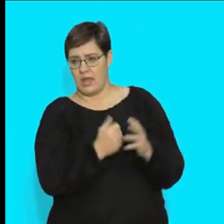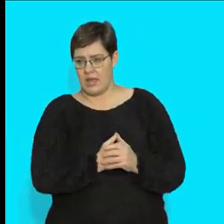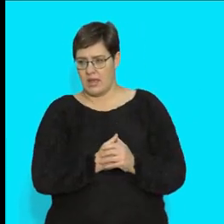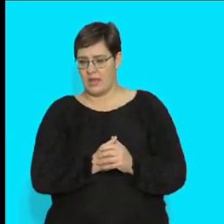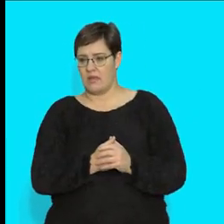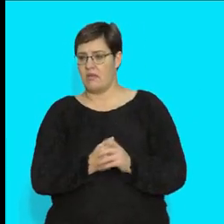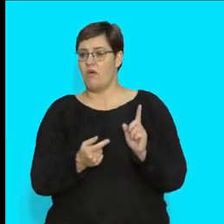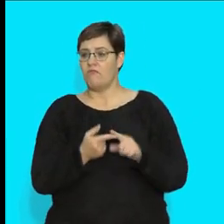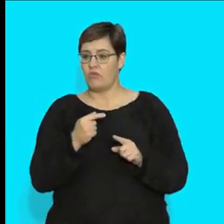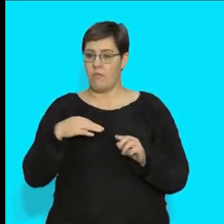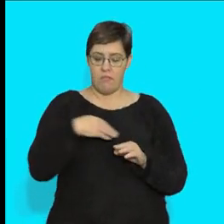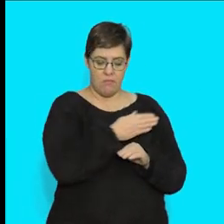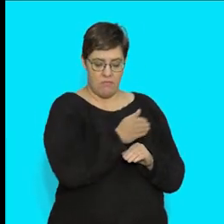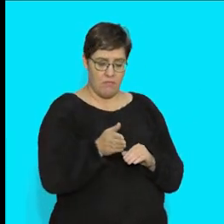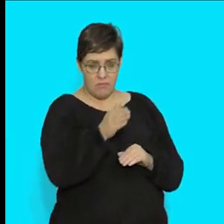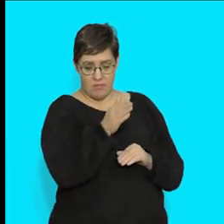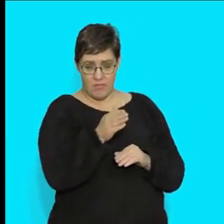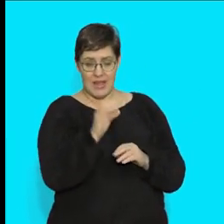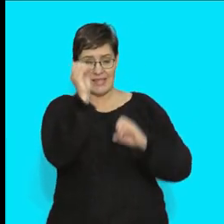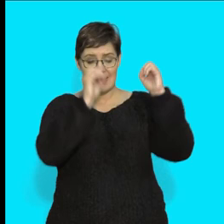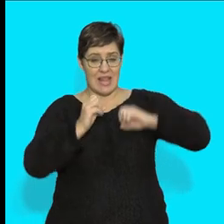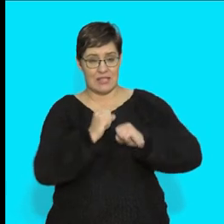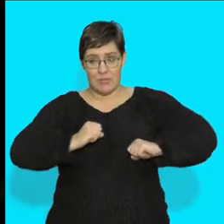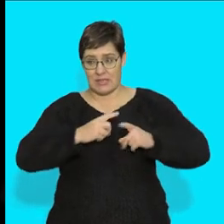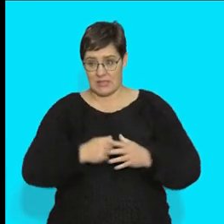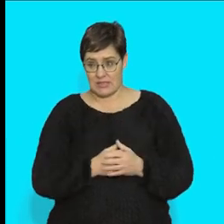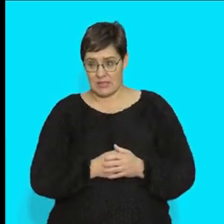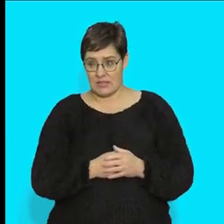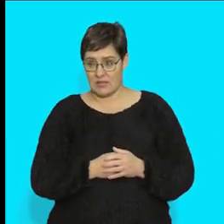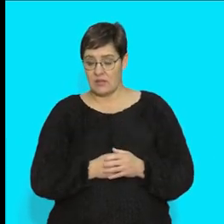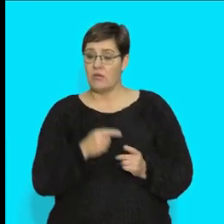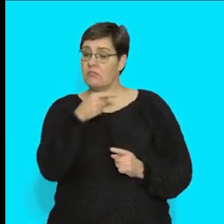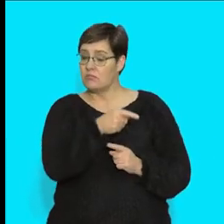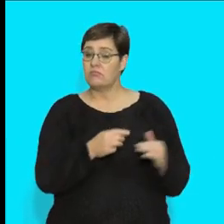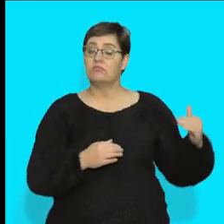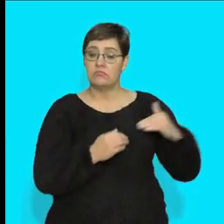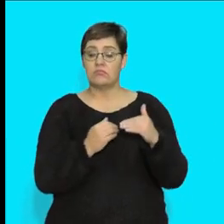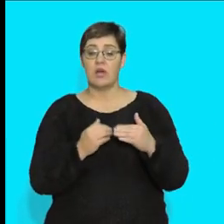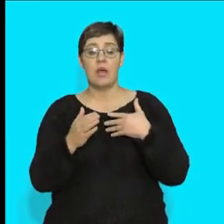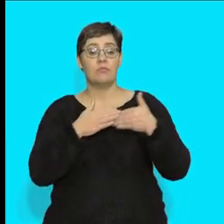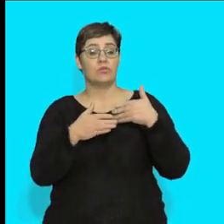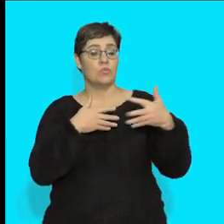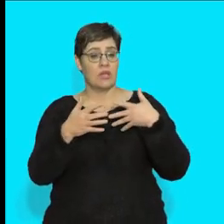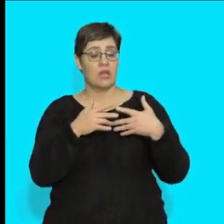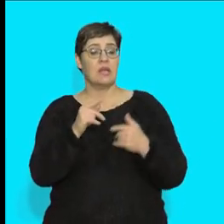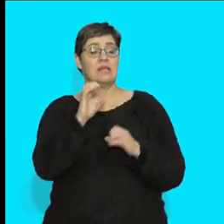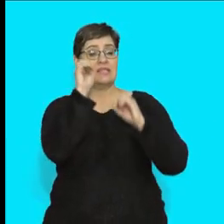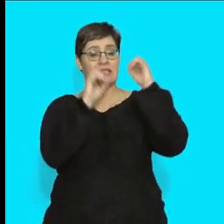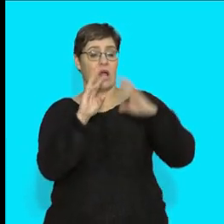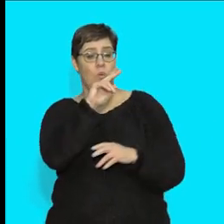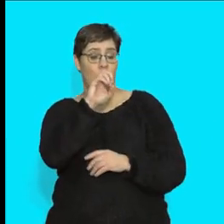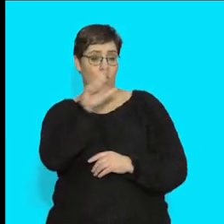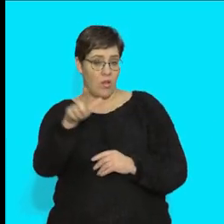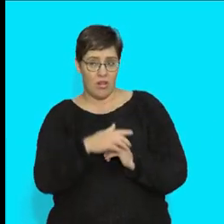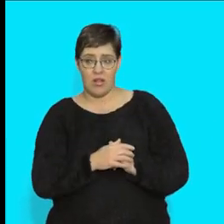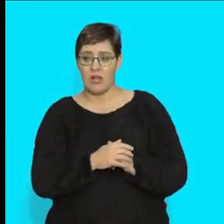the intercellular spaces. It's going to travel in between the cell walls. And it's going to